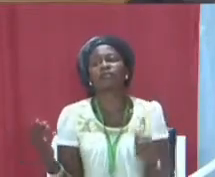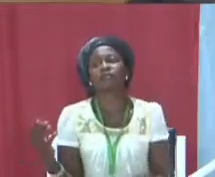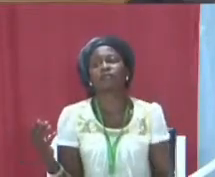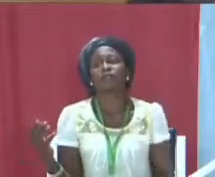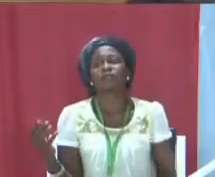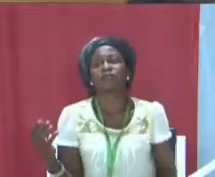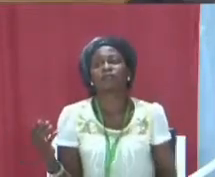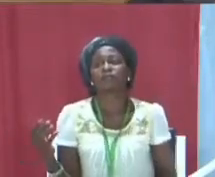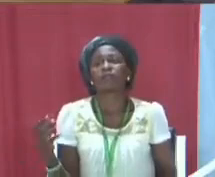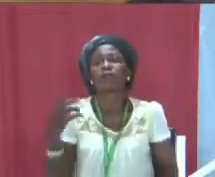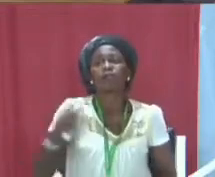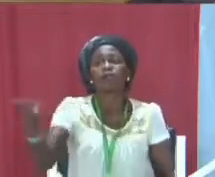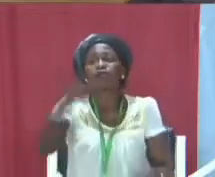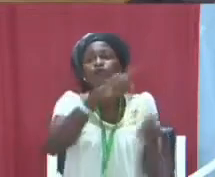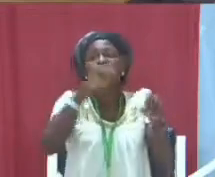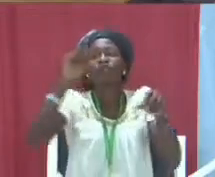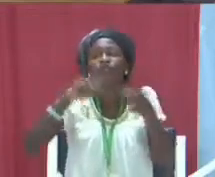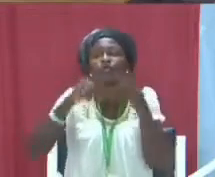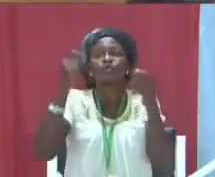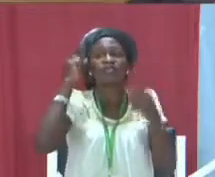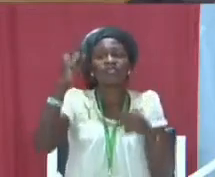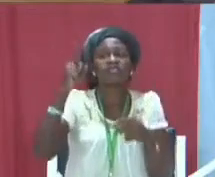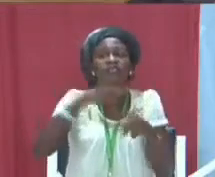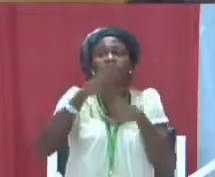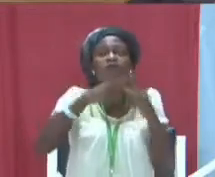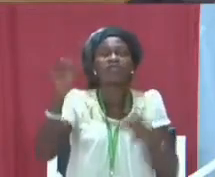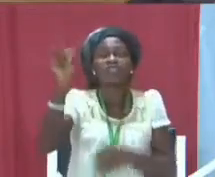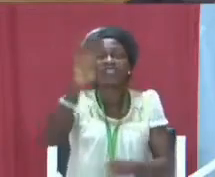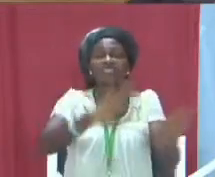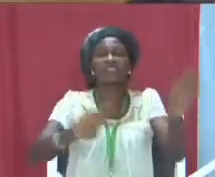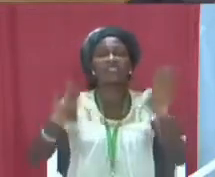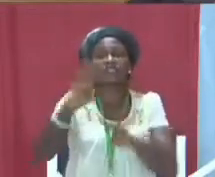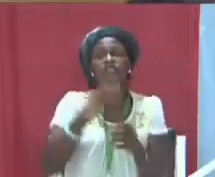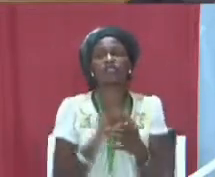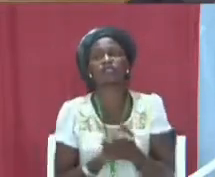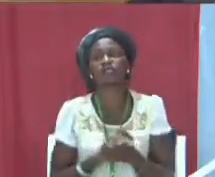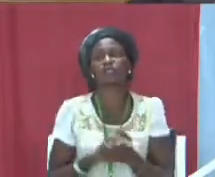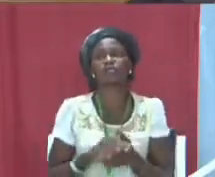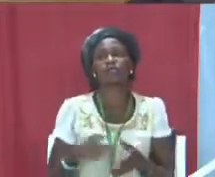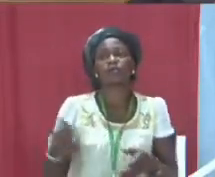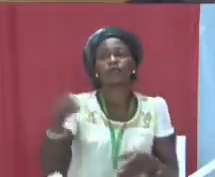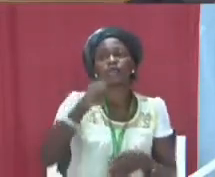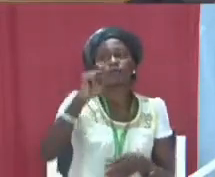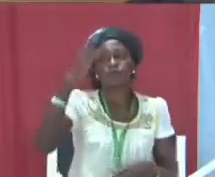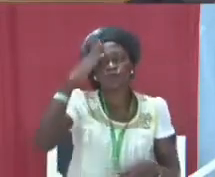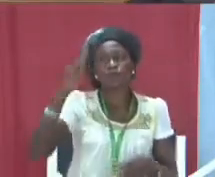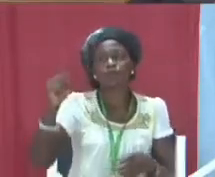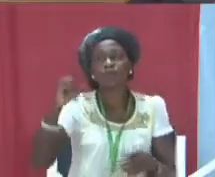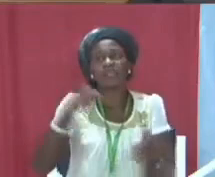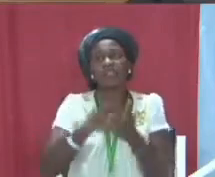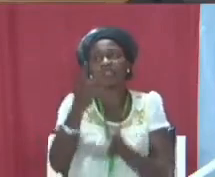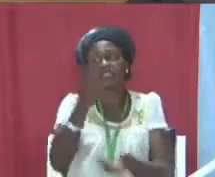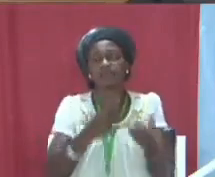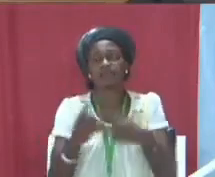But you need to understand, when there is a siege, must know why it came.